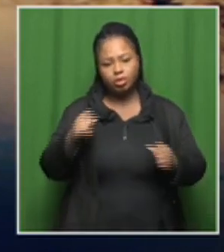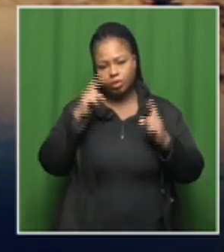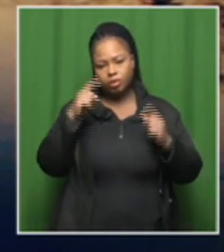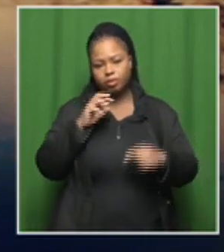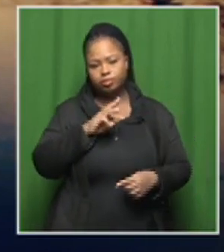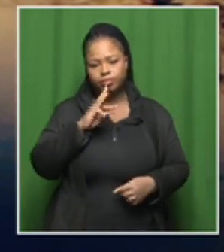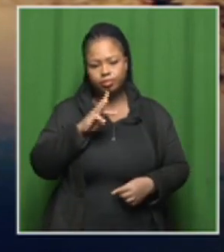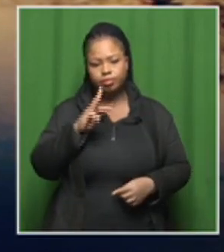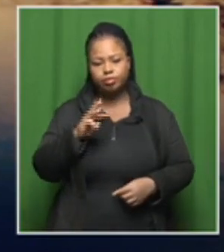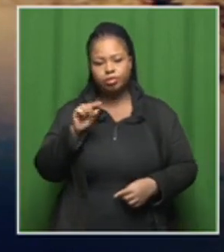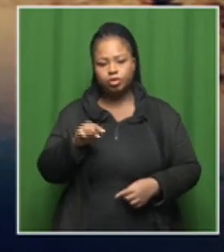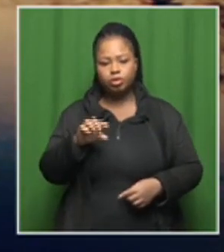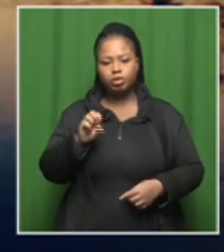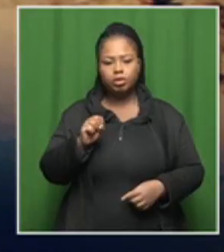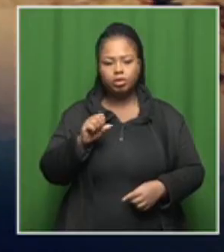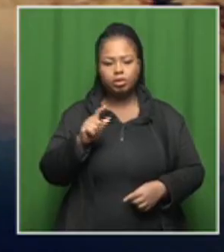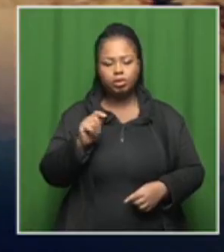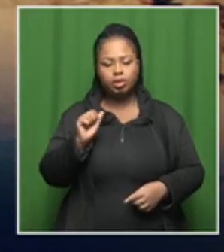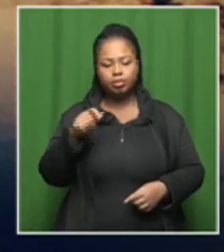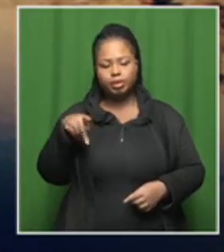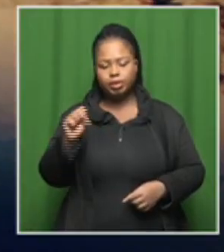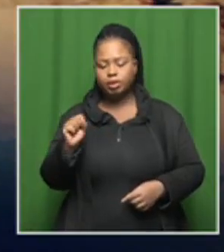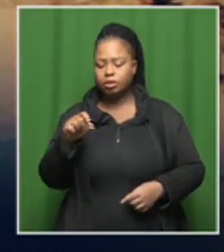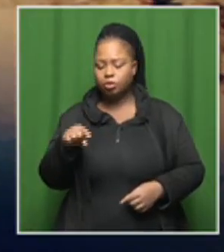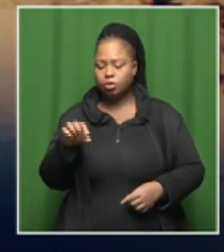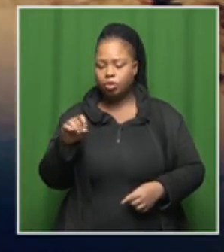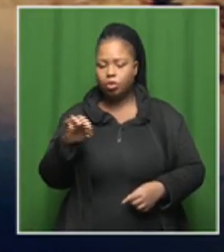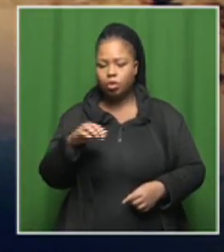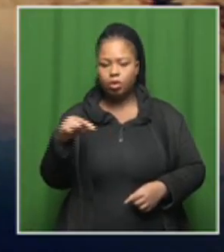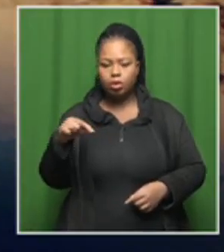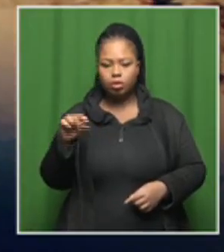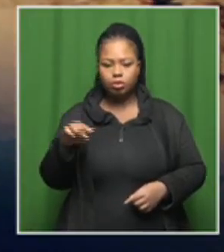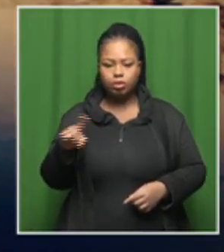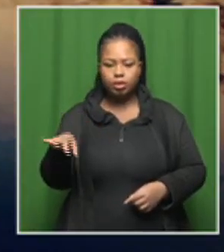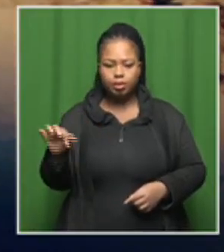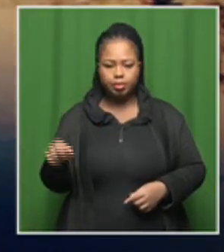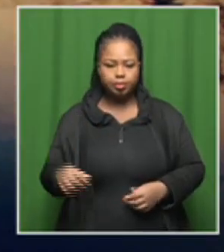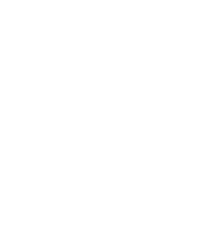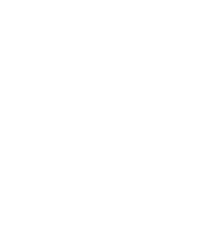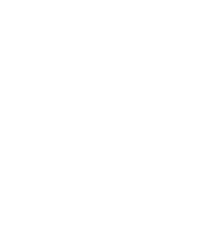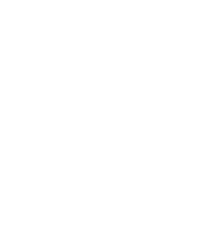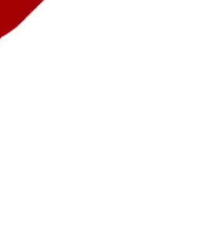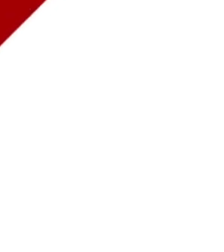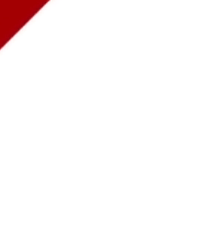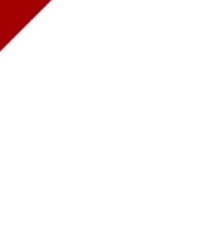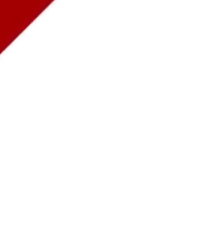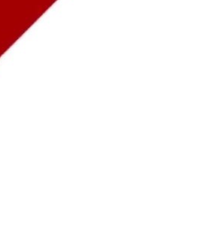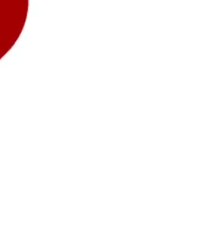www.steps.org.za. That's where you can visit the site.